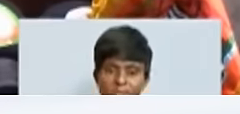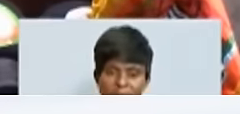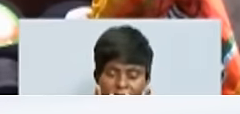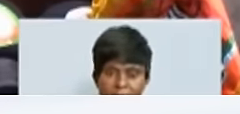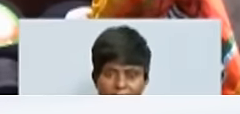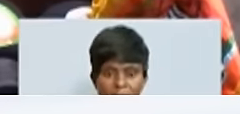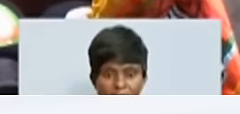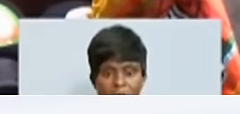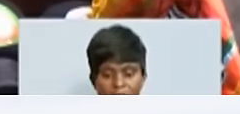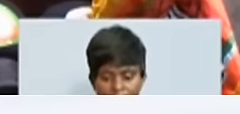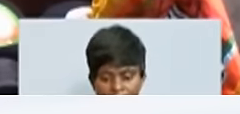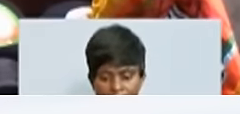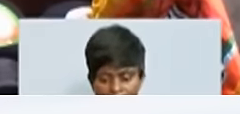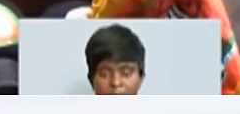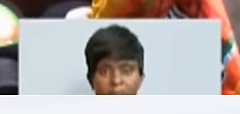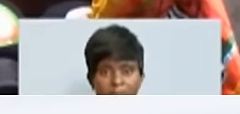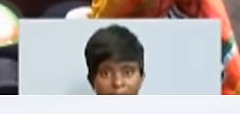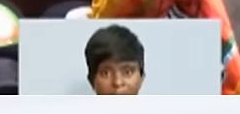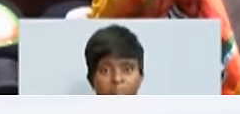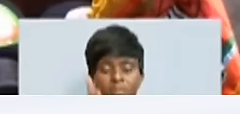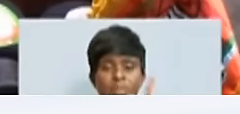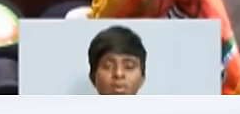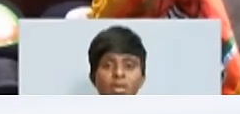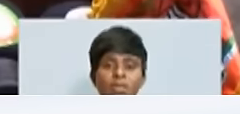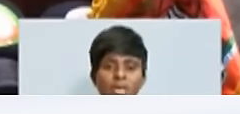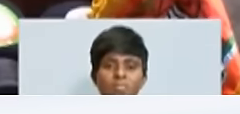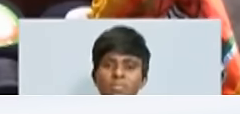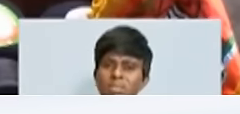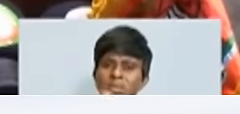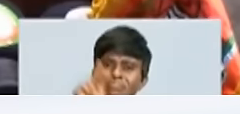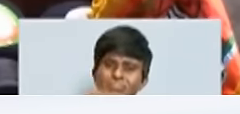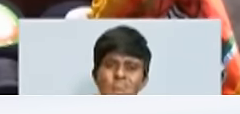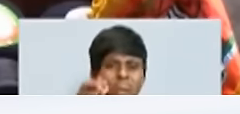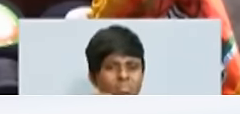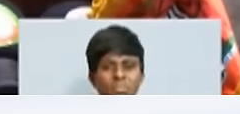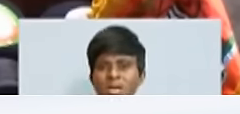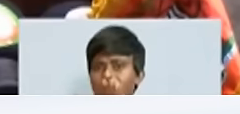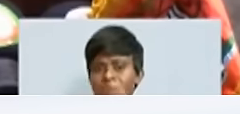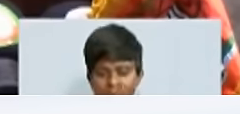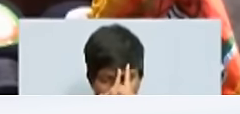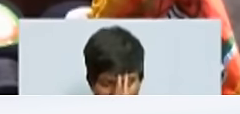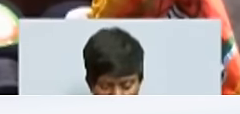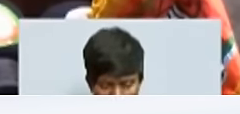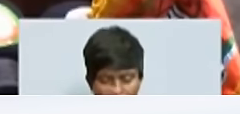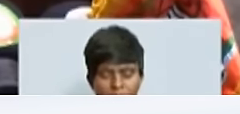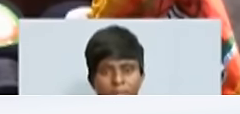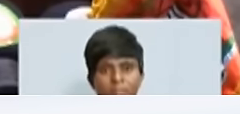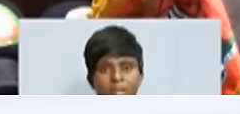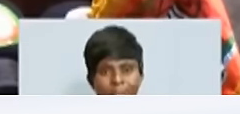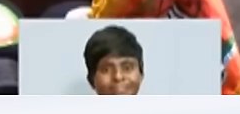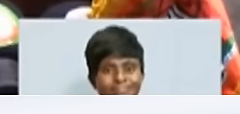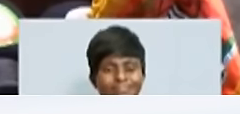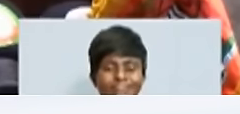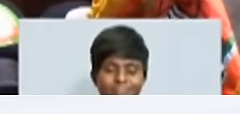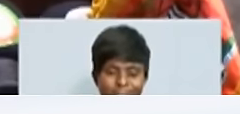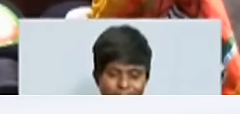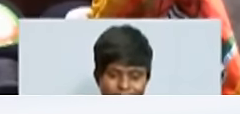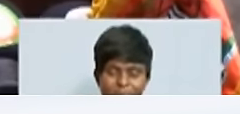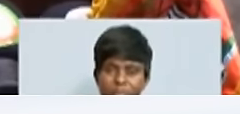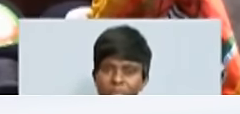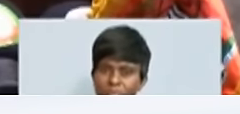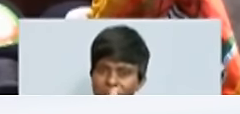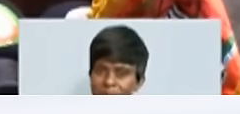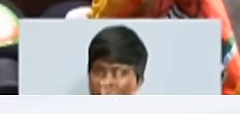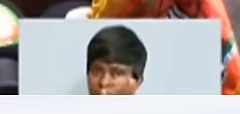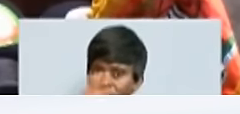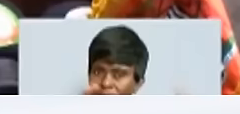pontoon services. Our people are now able to participate in decisions that affect their welfare from within